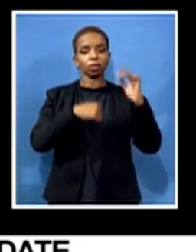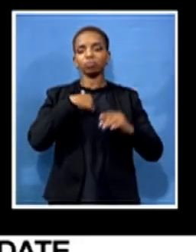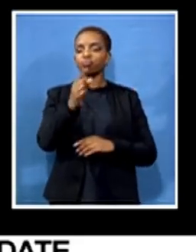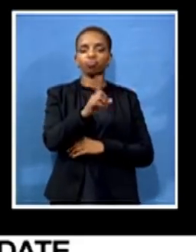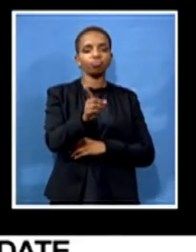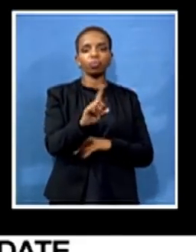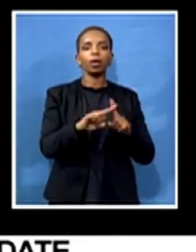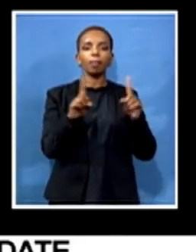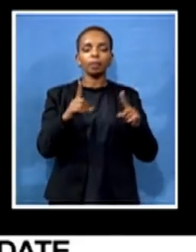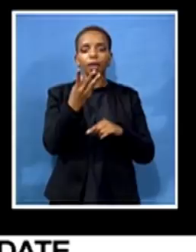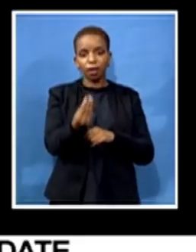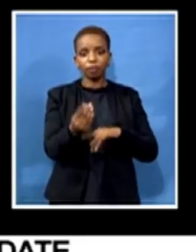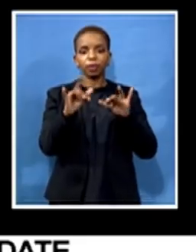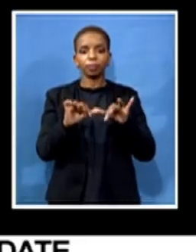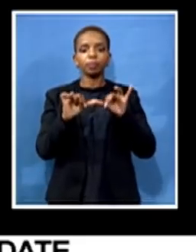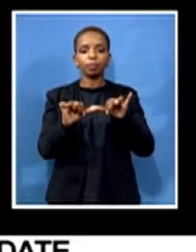of